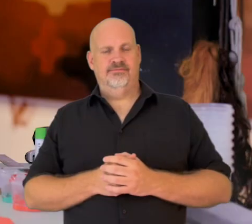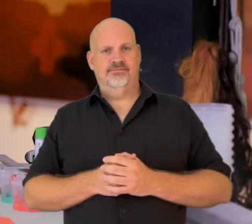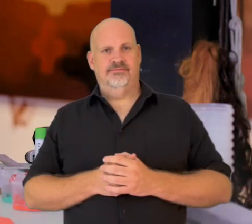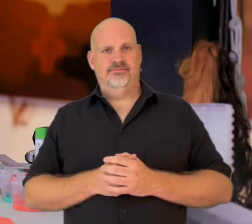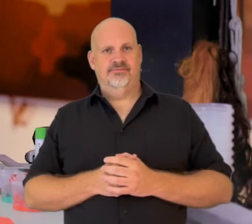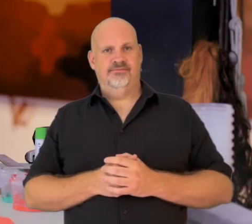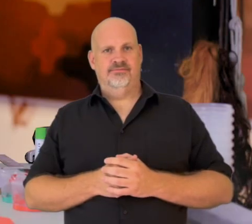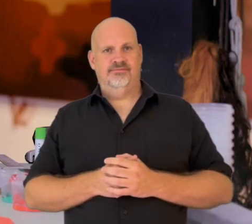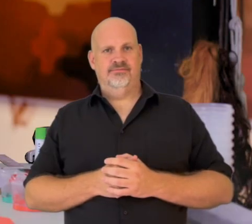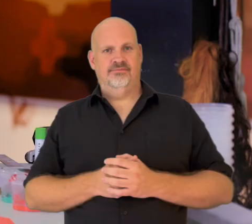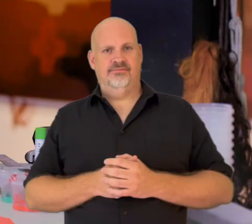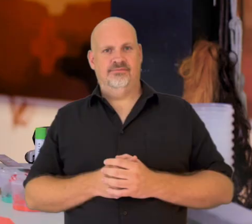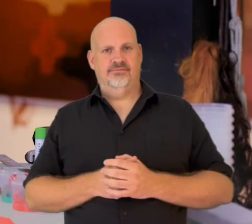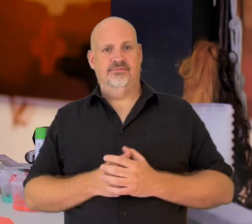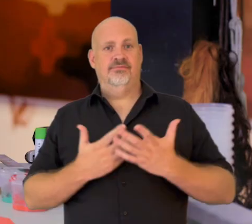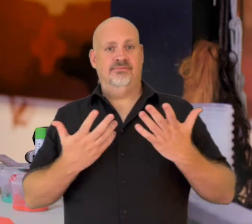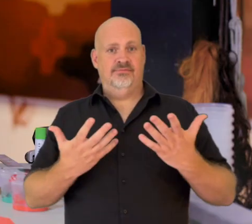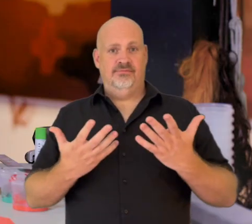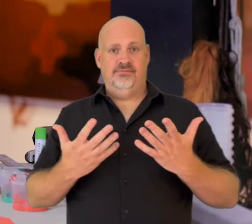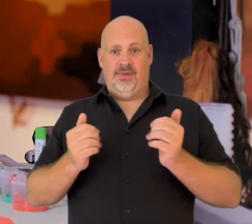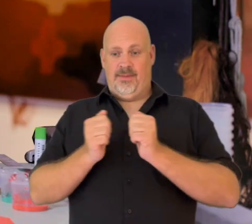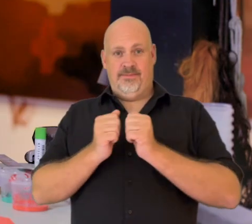So on the sheets of paper,